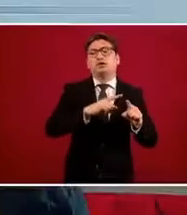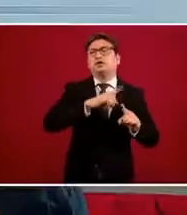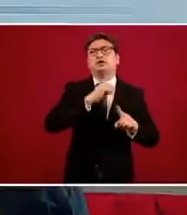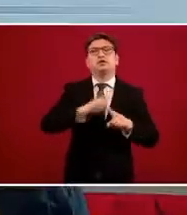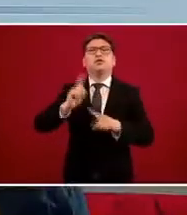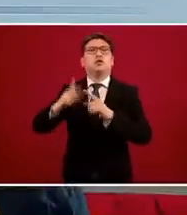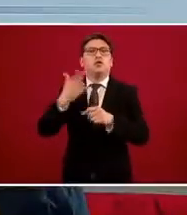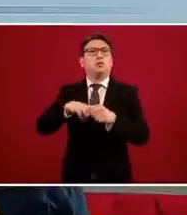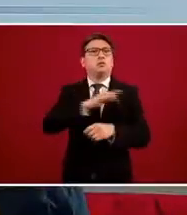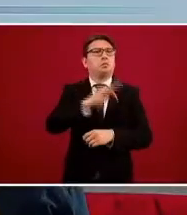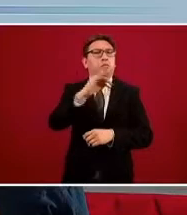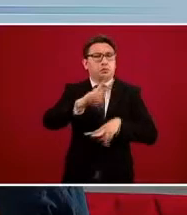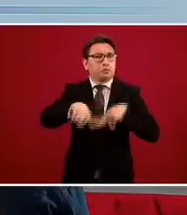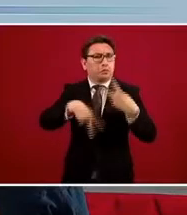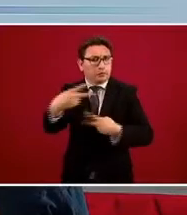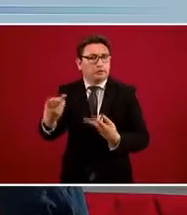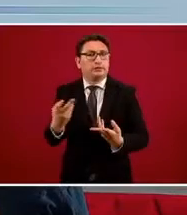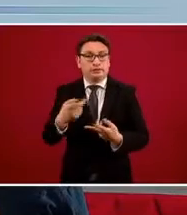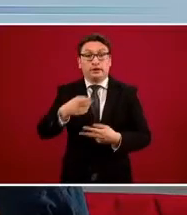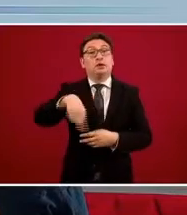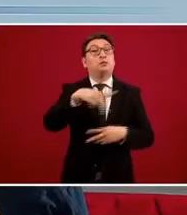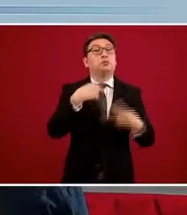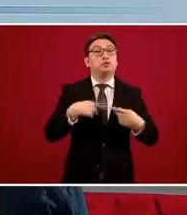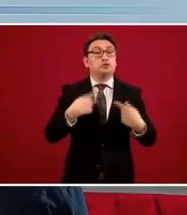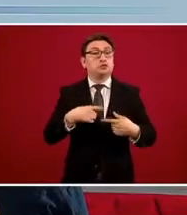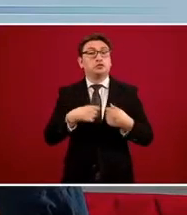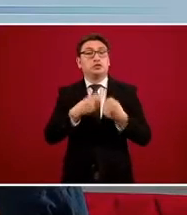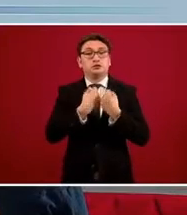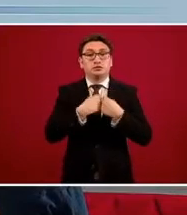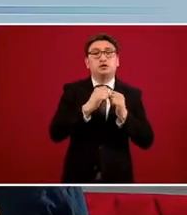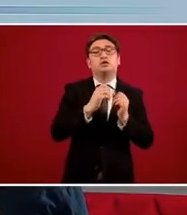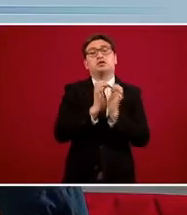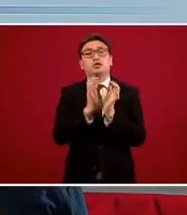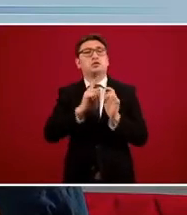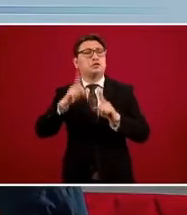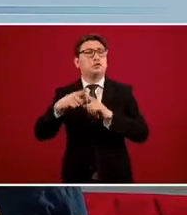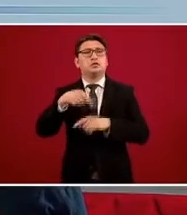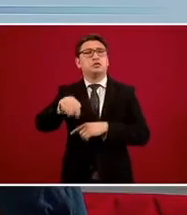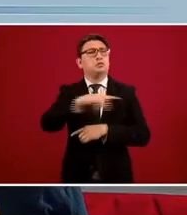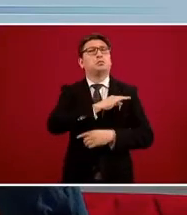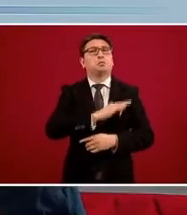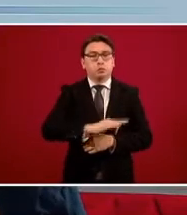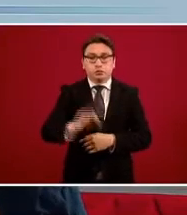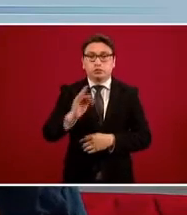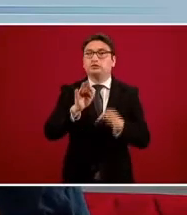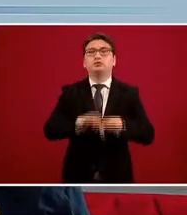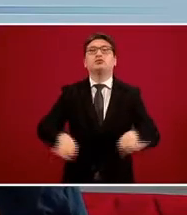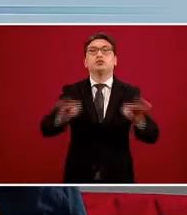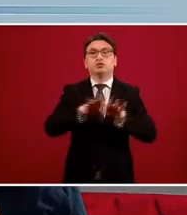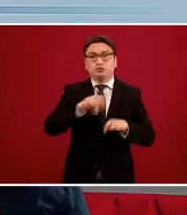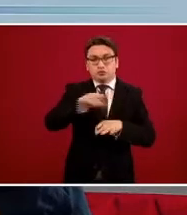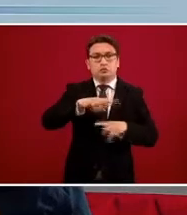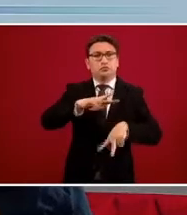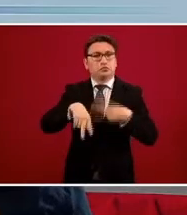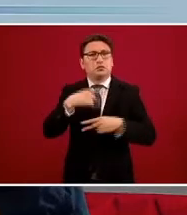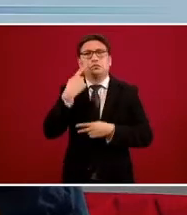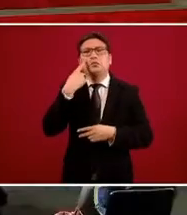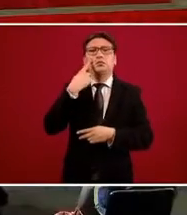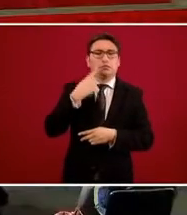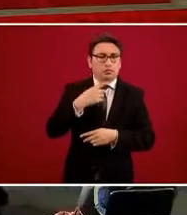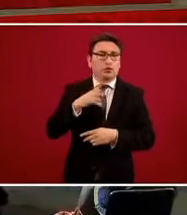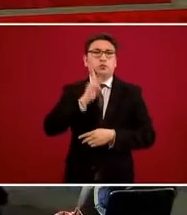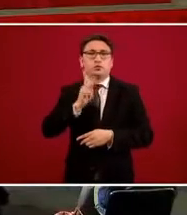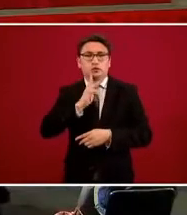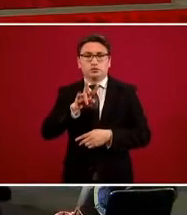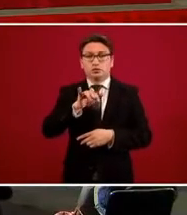charge. They are available to you through the different medical units in your city or in your state.